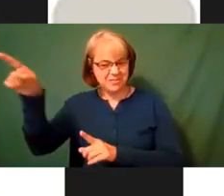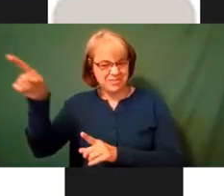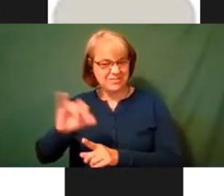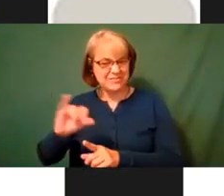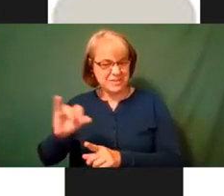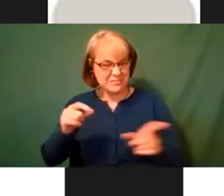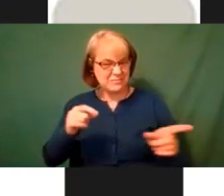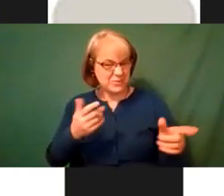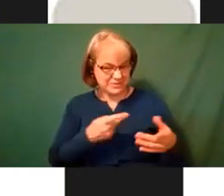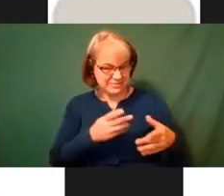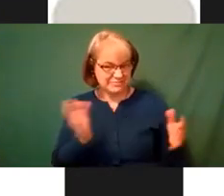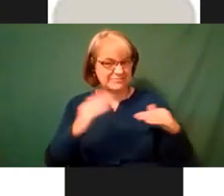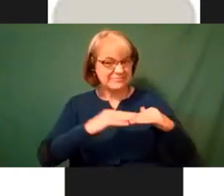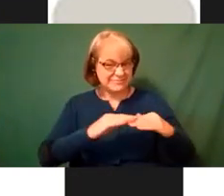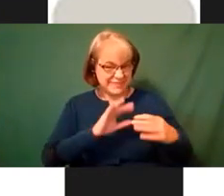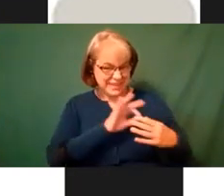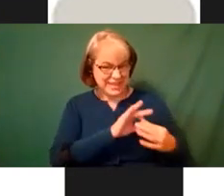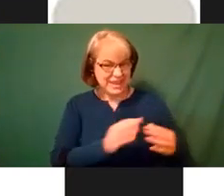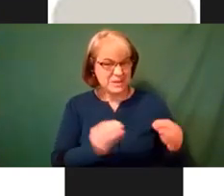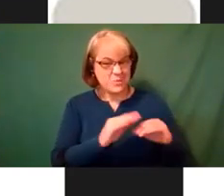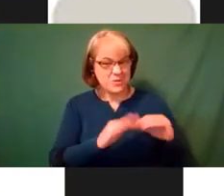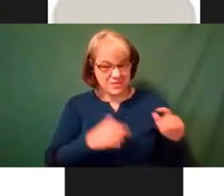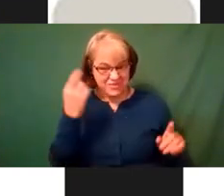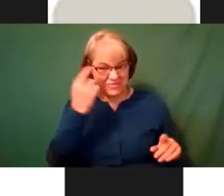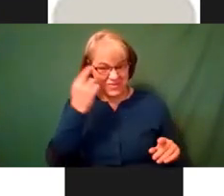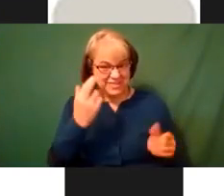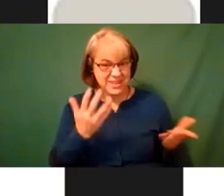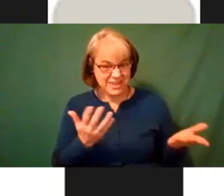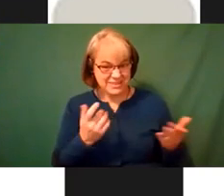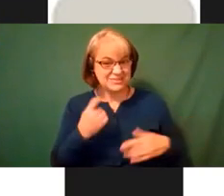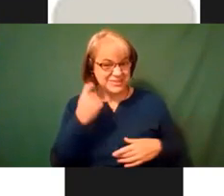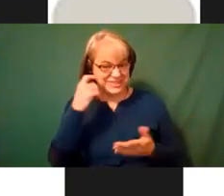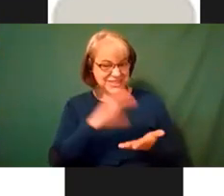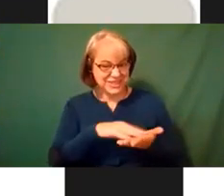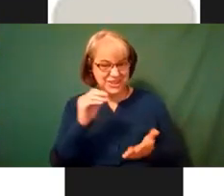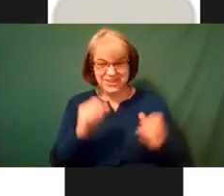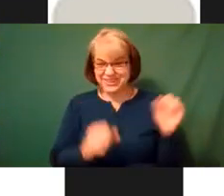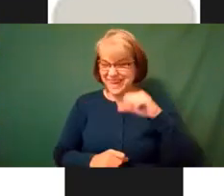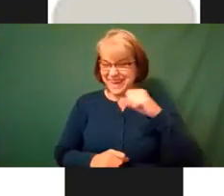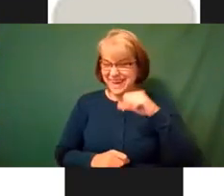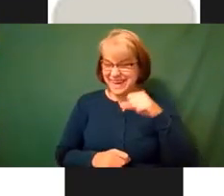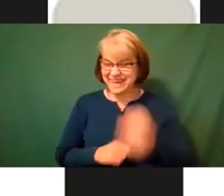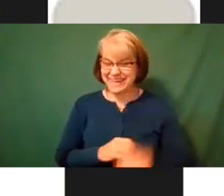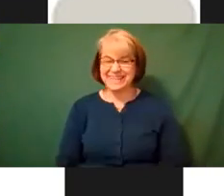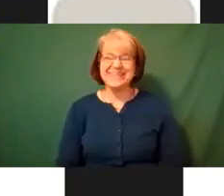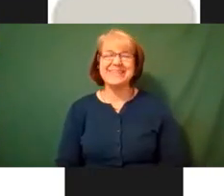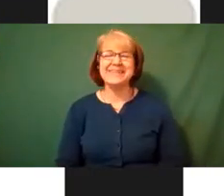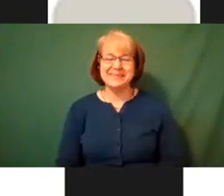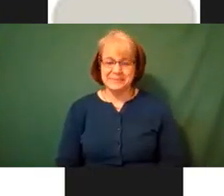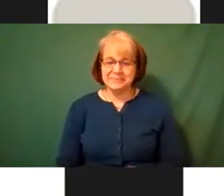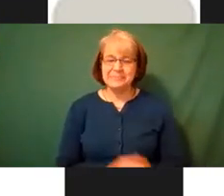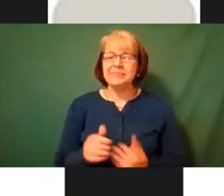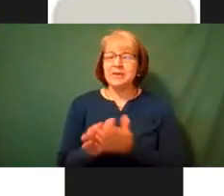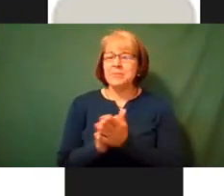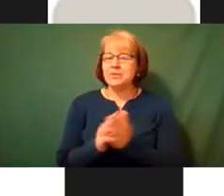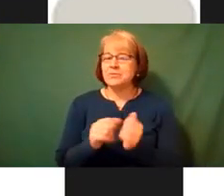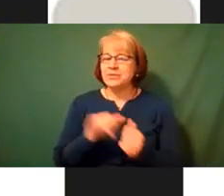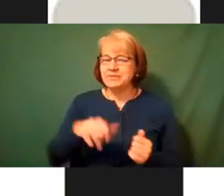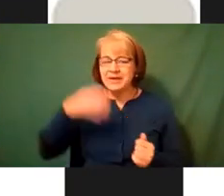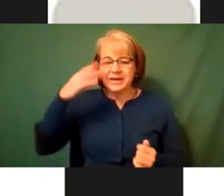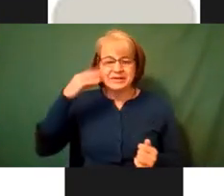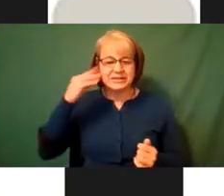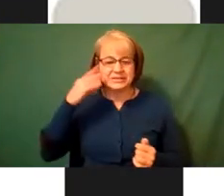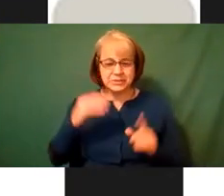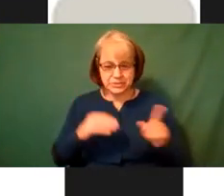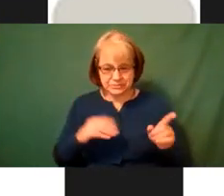more connections than we realized, you know, 5 minutes ago. Yes. Motivated by these experiences, Carolyn returned